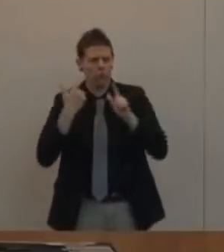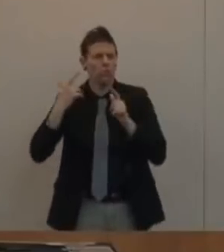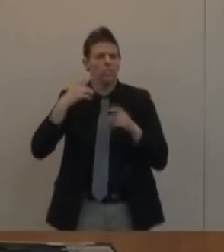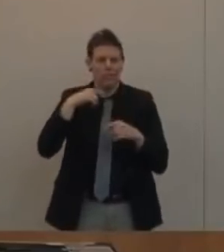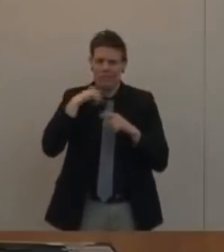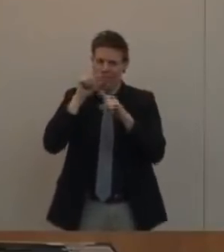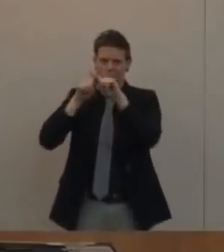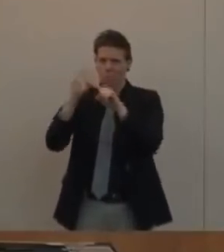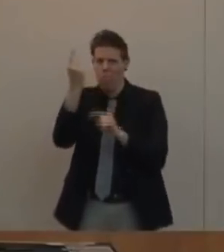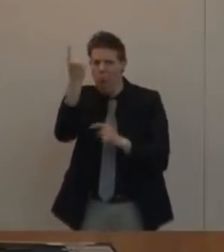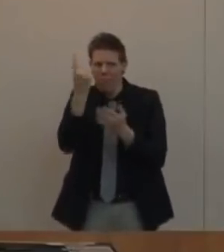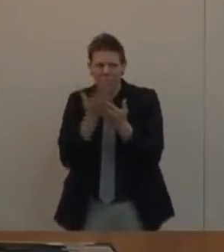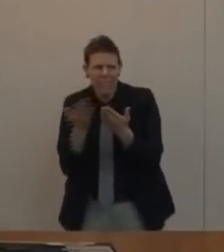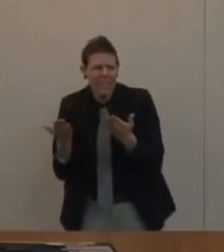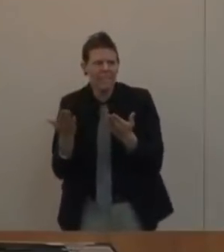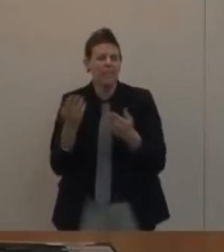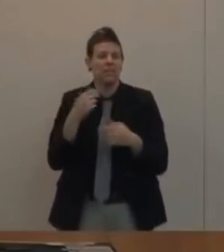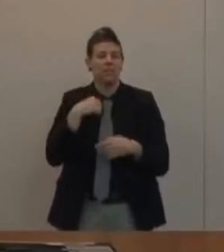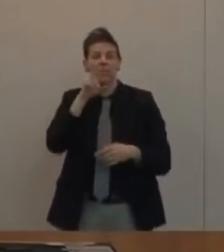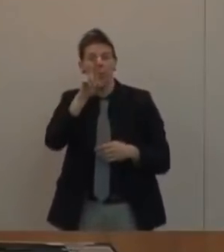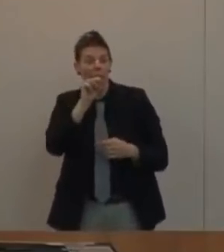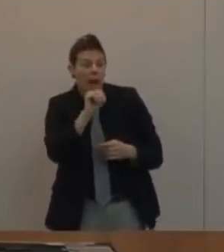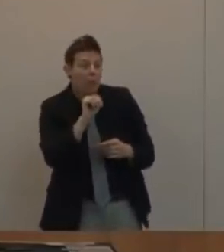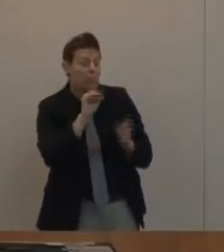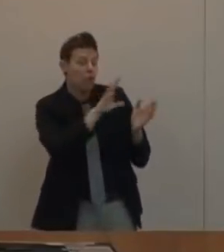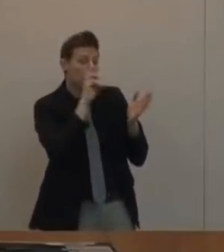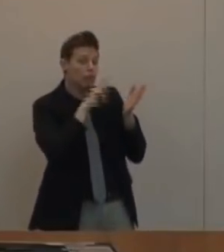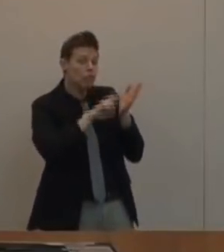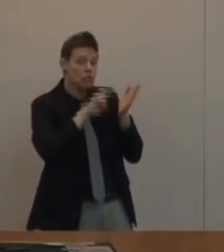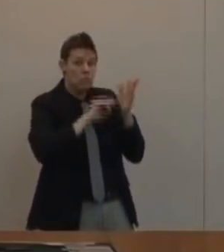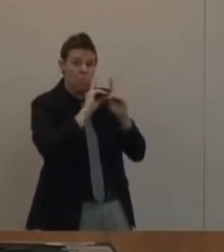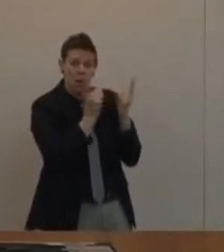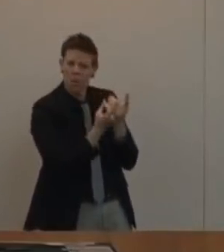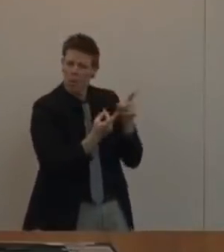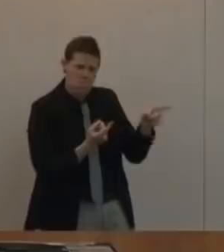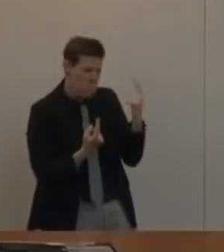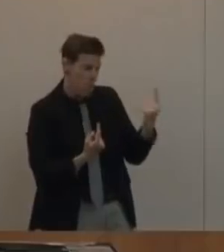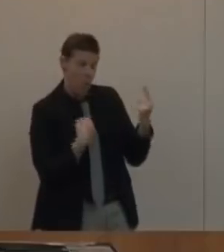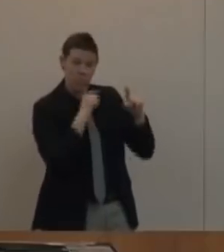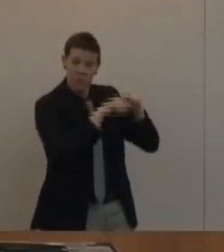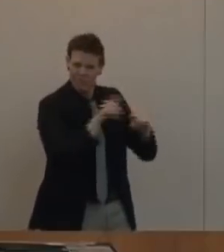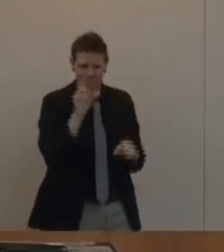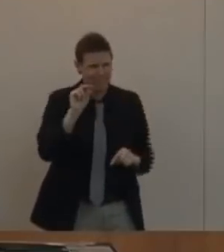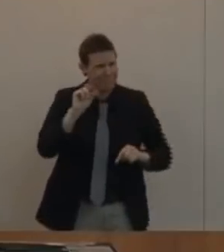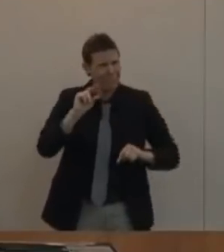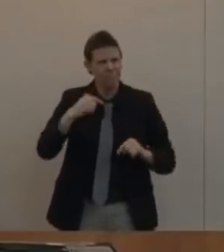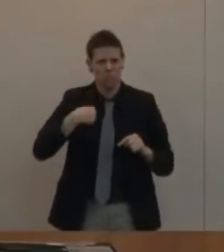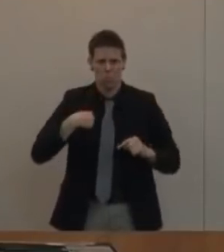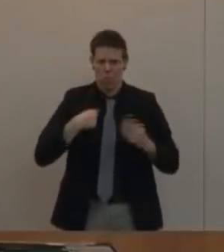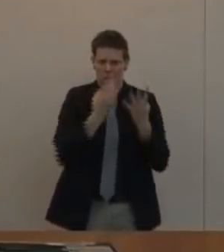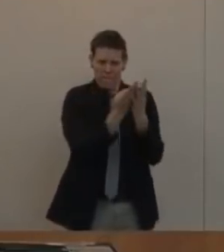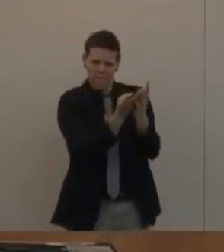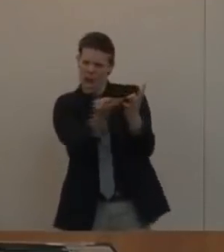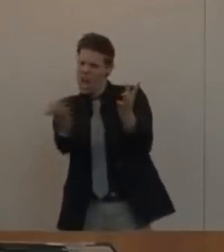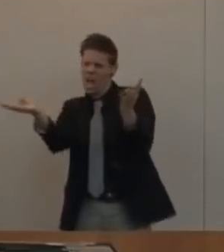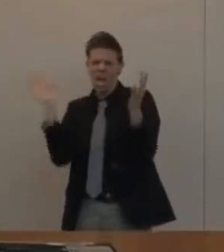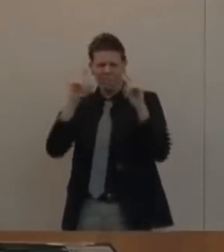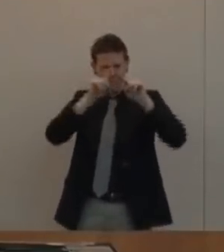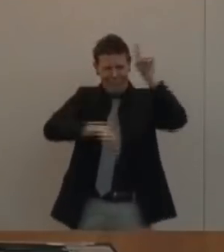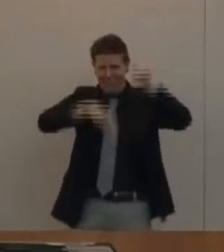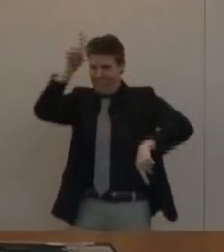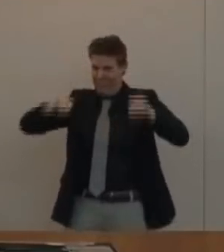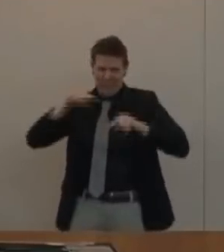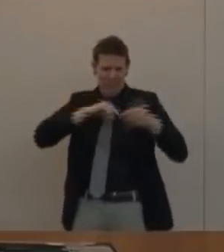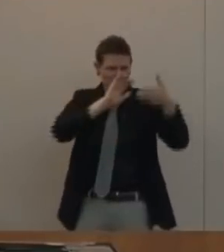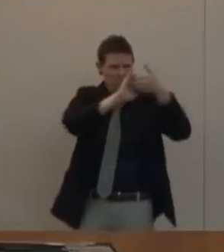Mexico Hospital or their research institutions. It was no wrong door or large private laboratories. We're utilizing everyone. And